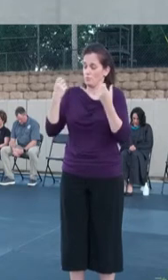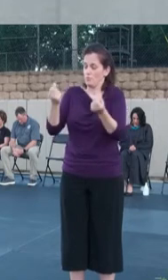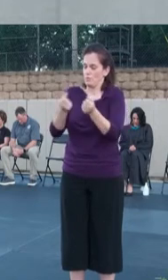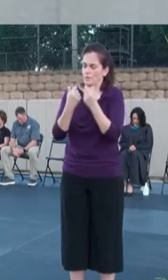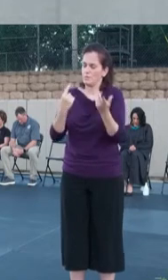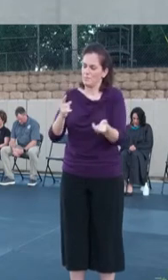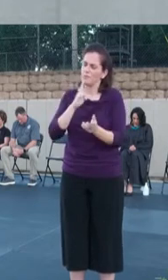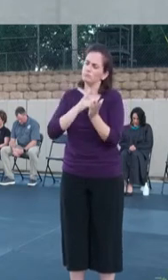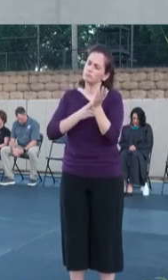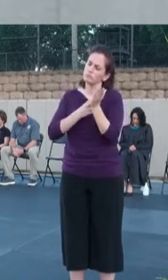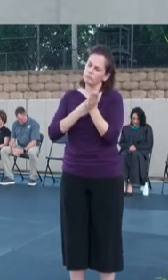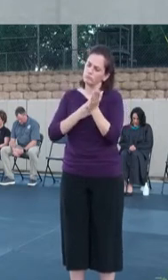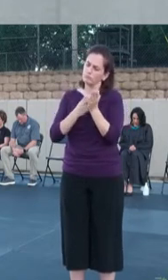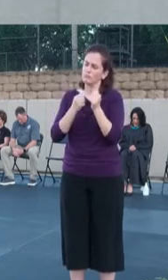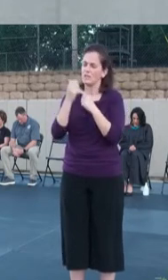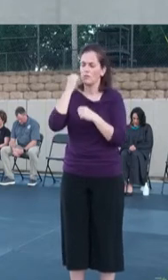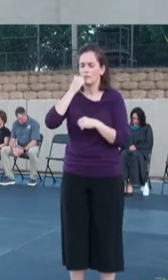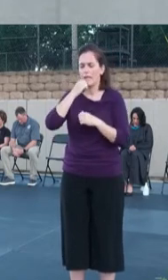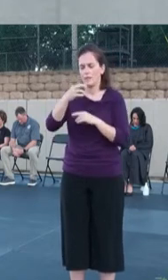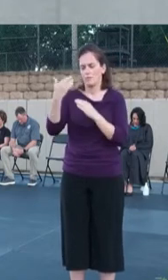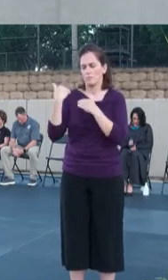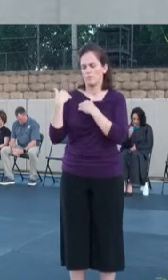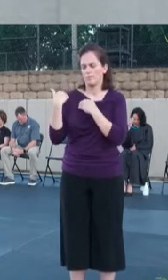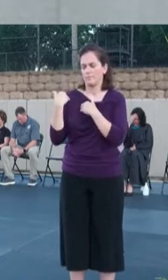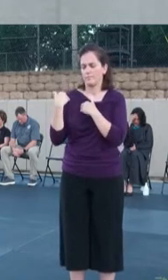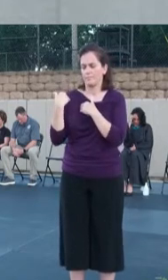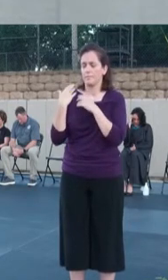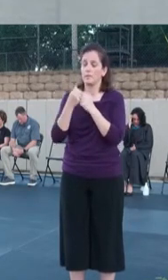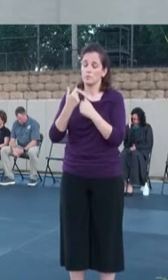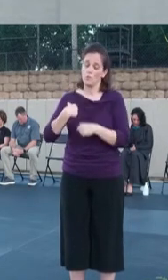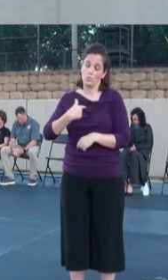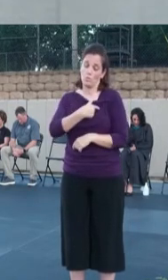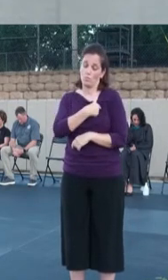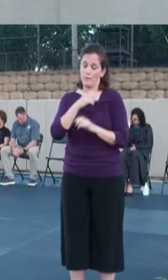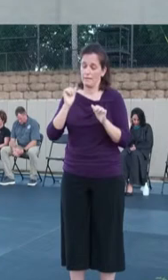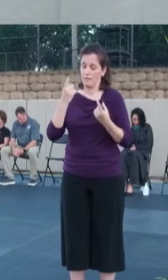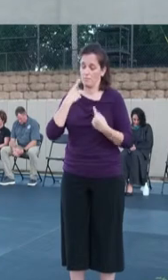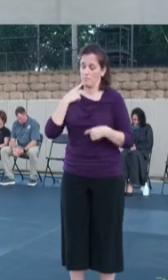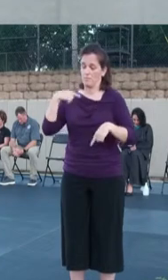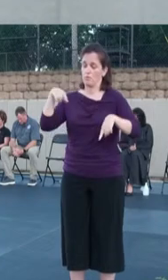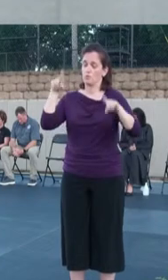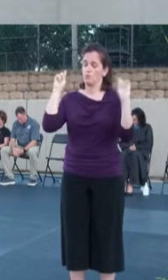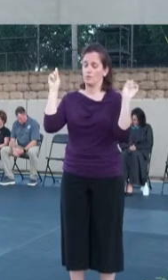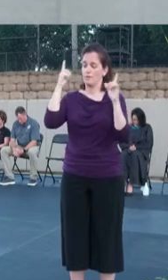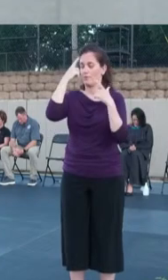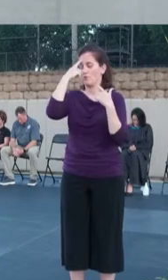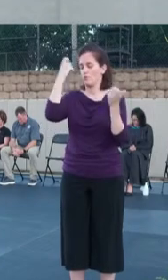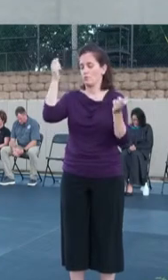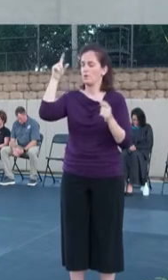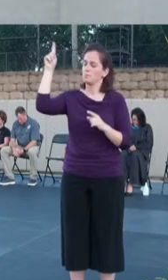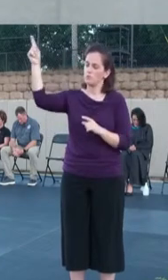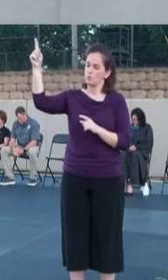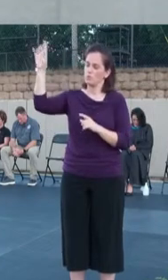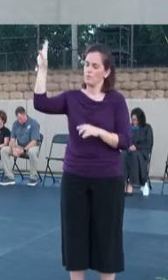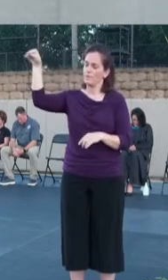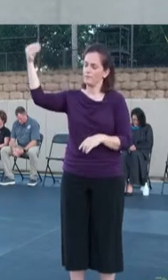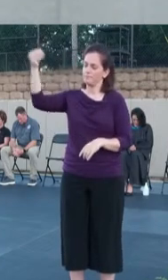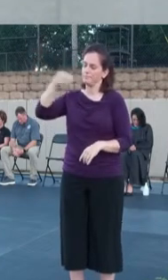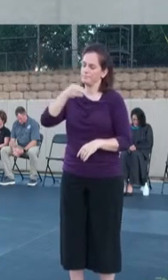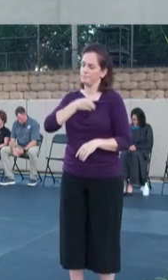to be sincere in our daily responsibilities so that we may achieve the dreams you have put in our